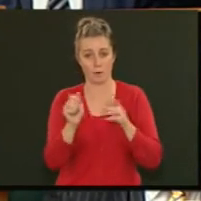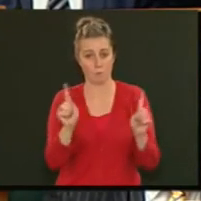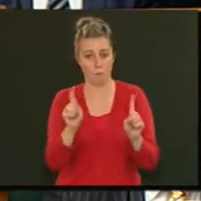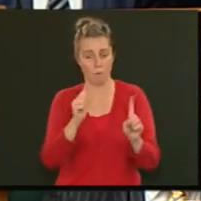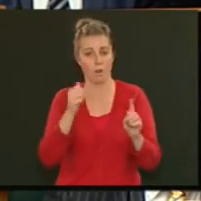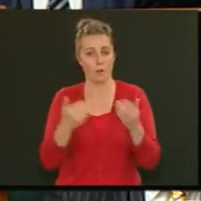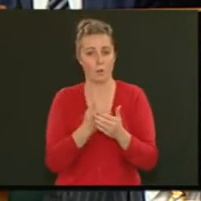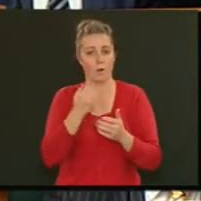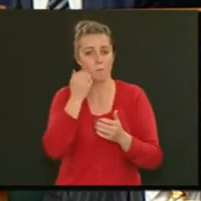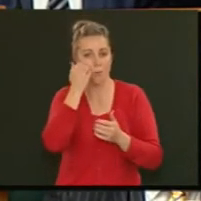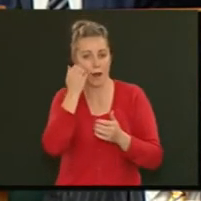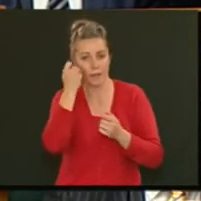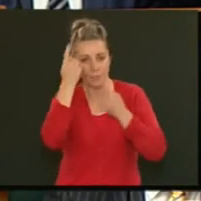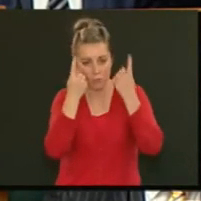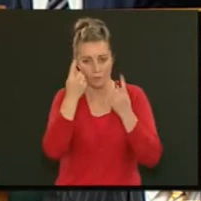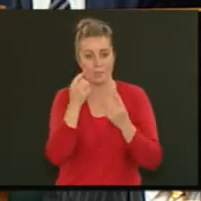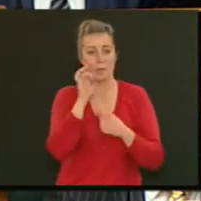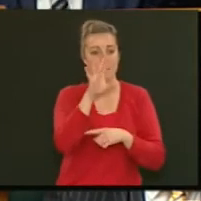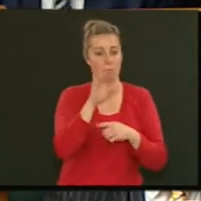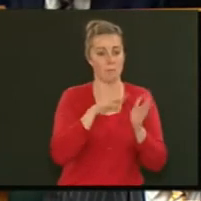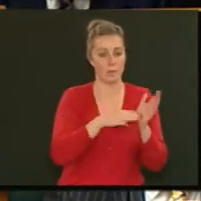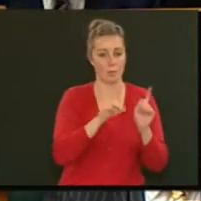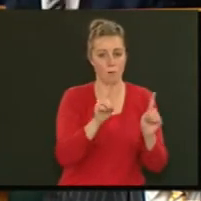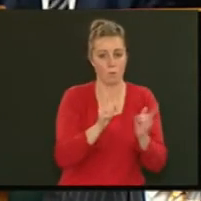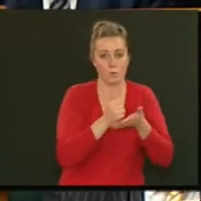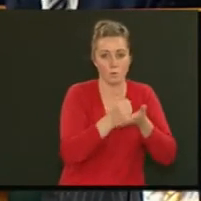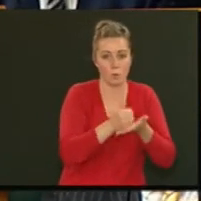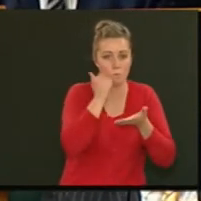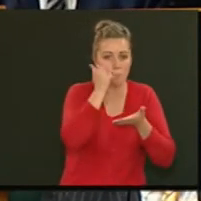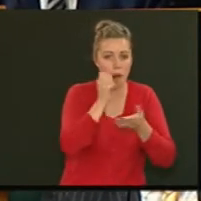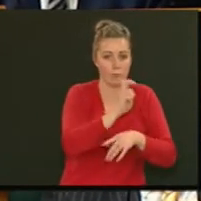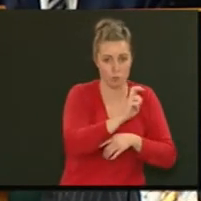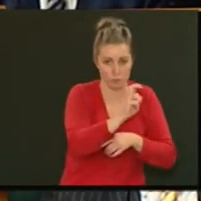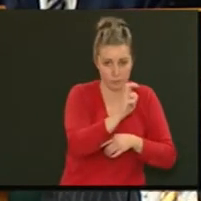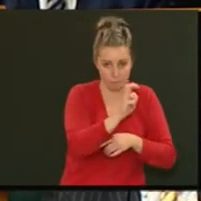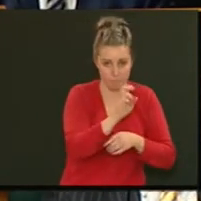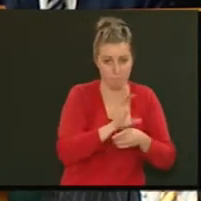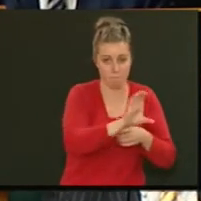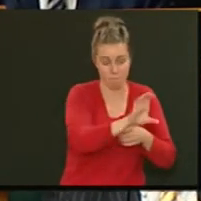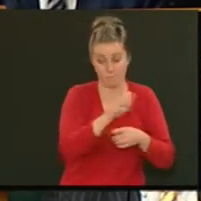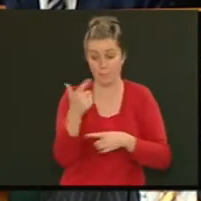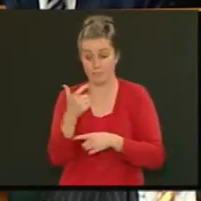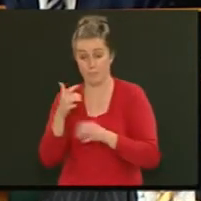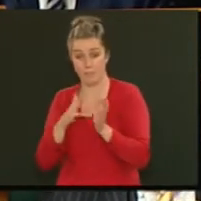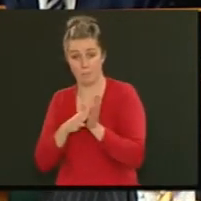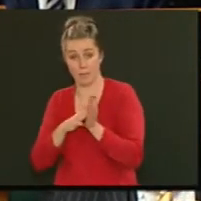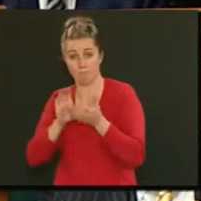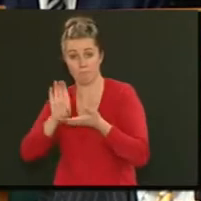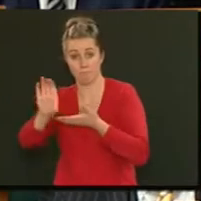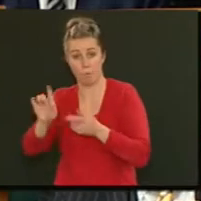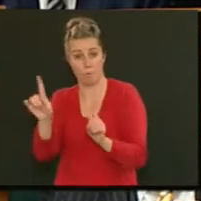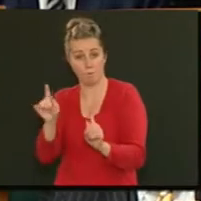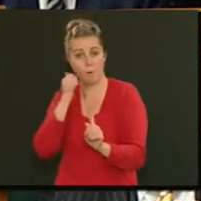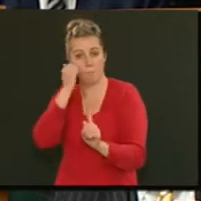initiatives, including $10 million to support the development of Māori tourism and $17 million for